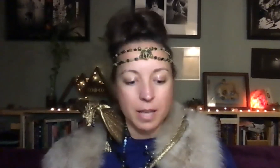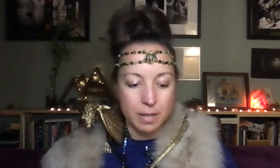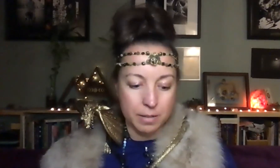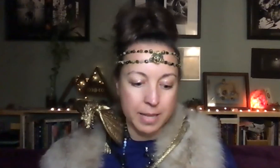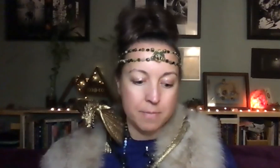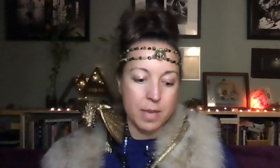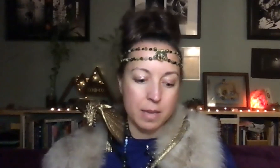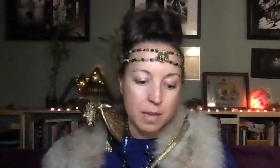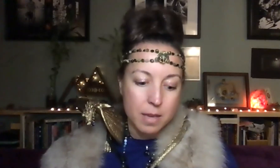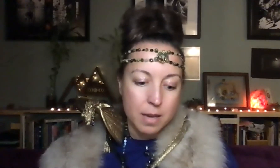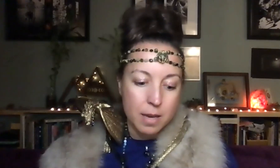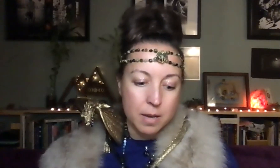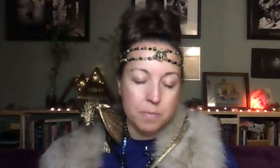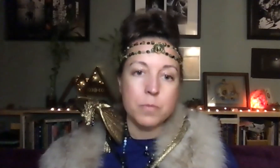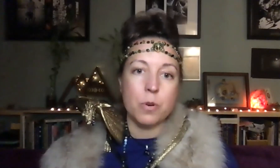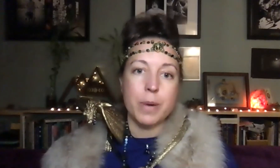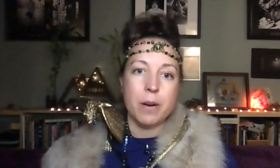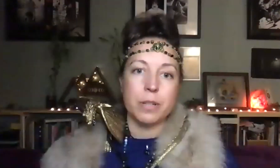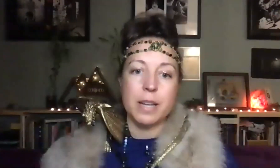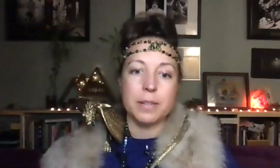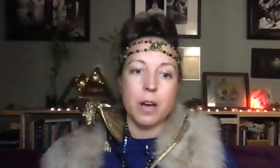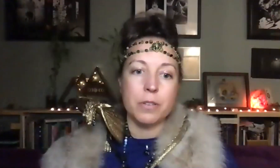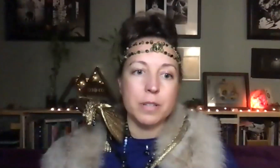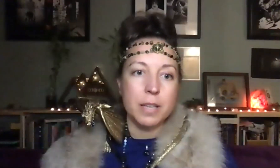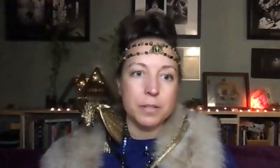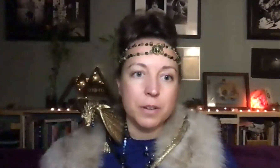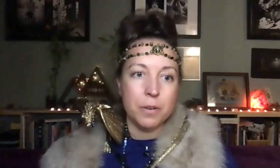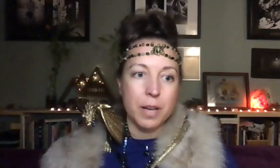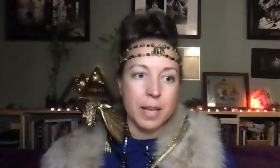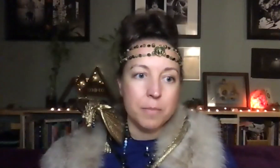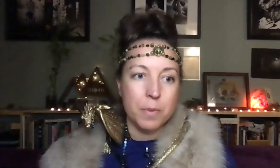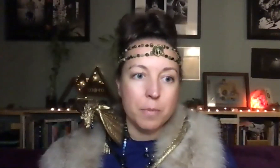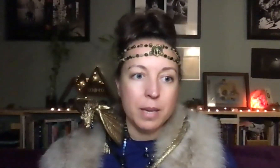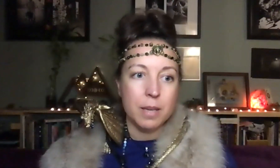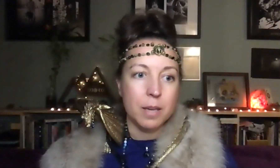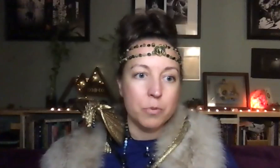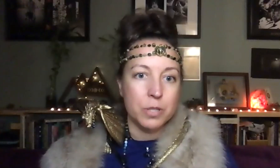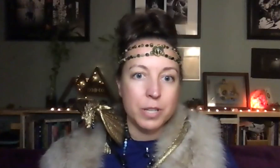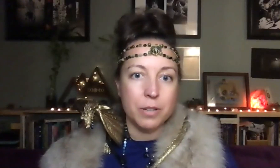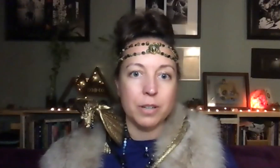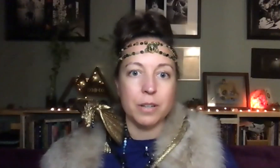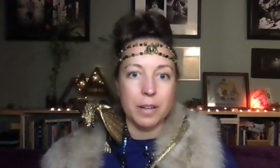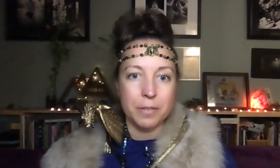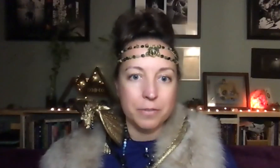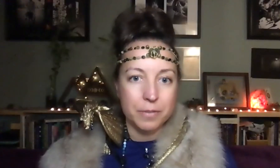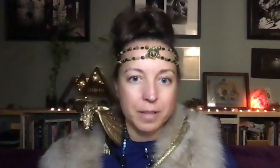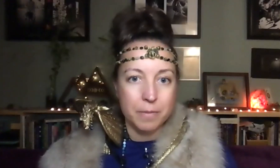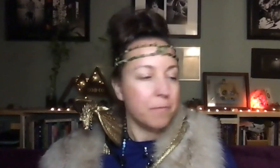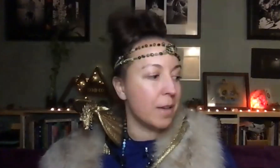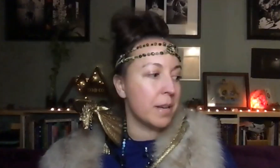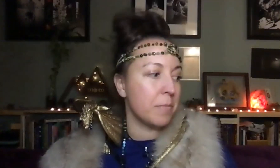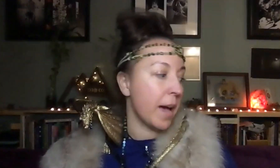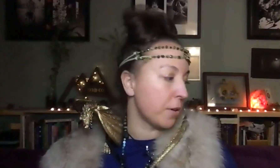vision and claiming your power and sovereignty. So I am a big appreciator of